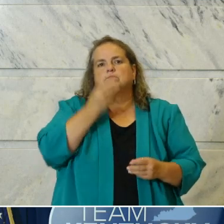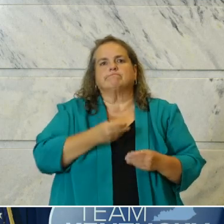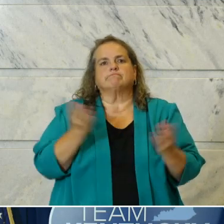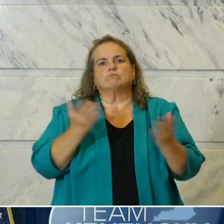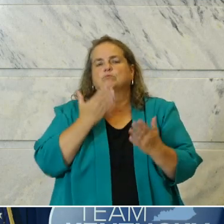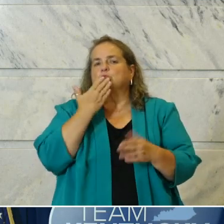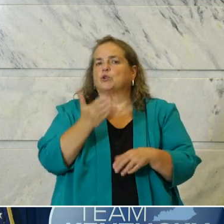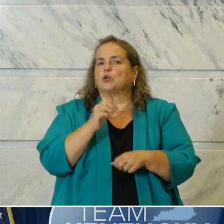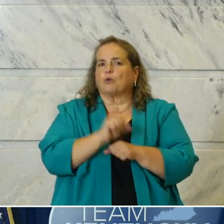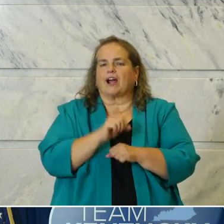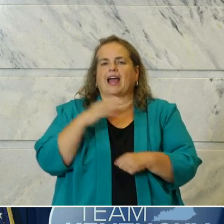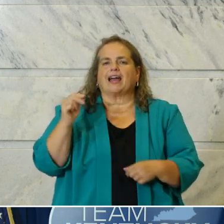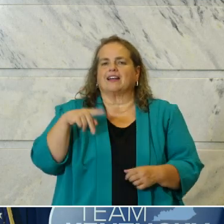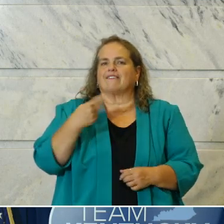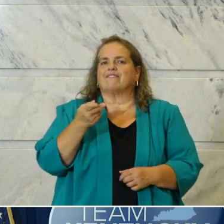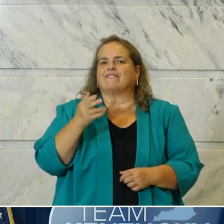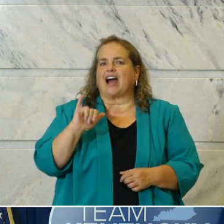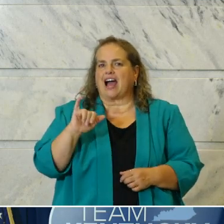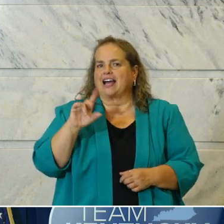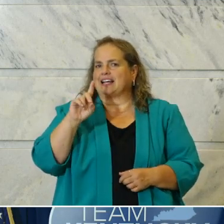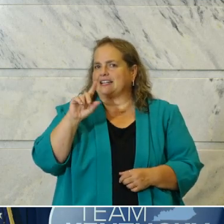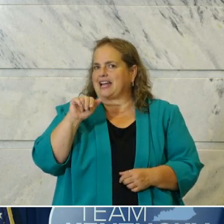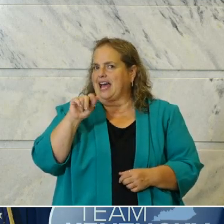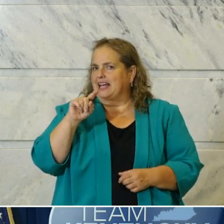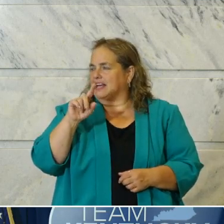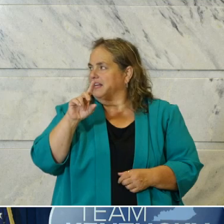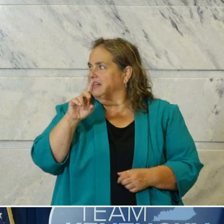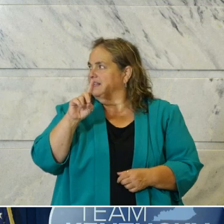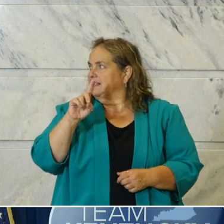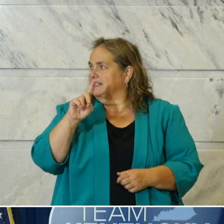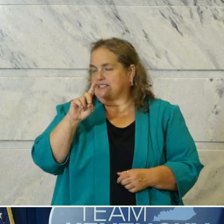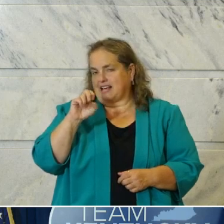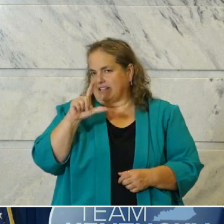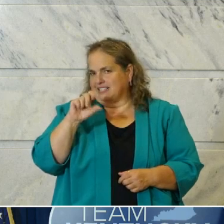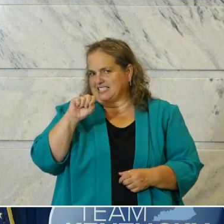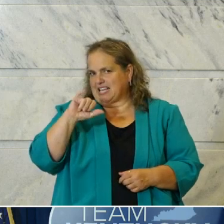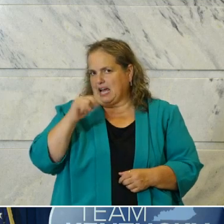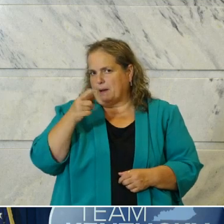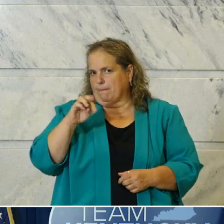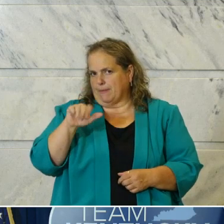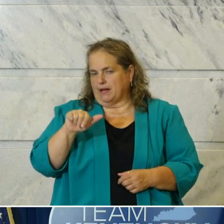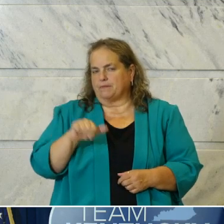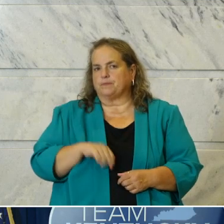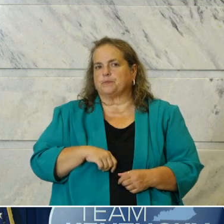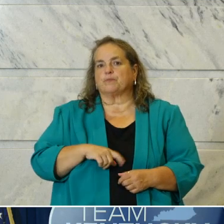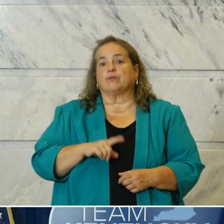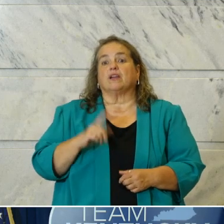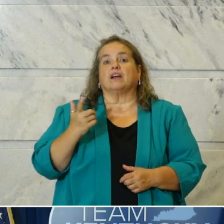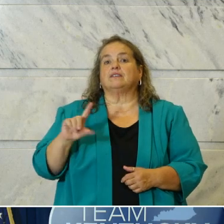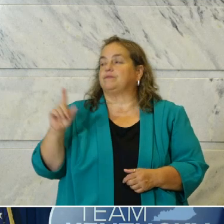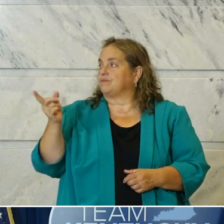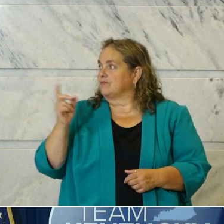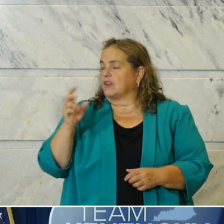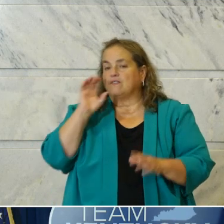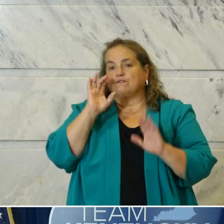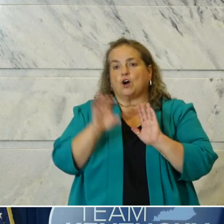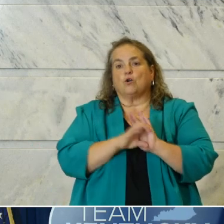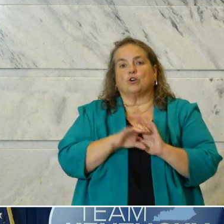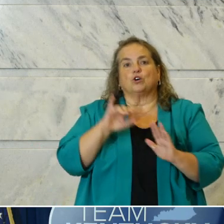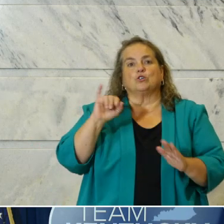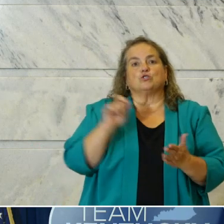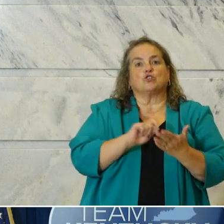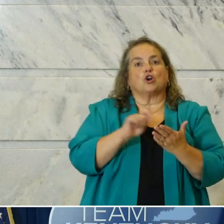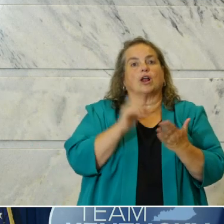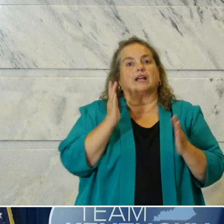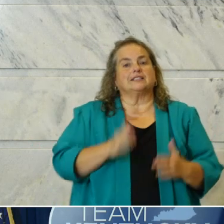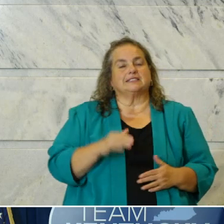Beta Sigma. We appreciate him. All right, now we got a photojournalist down in Paducah. Randall